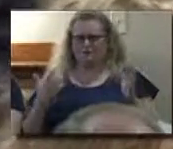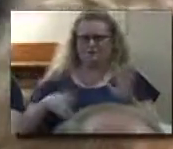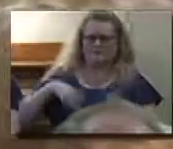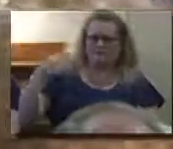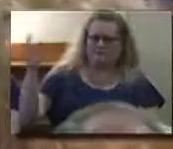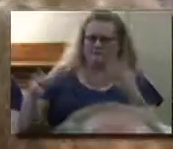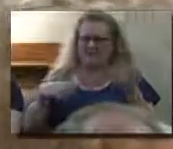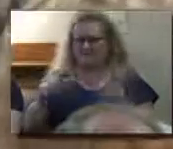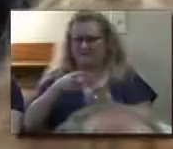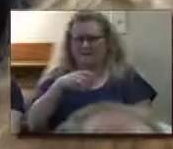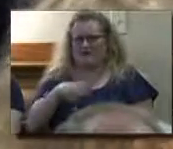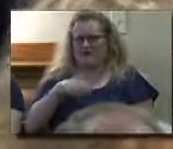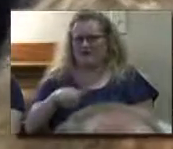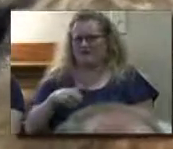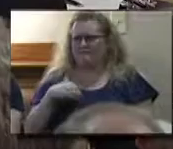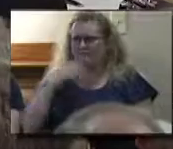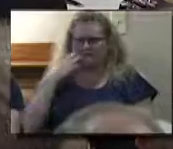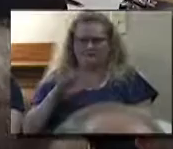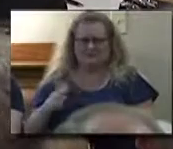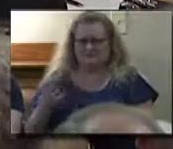say?